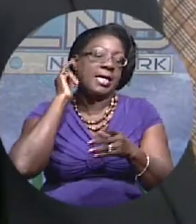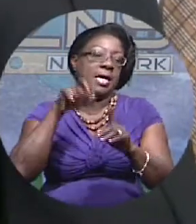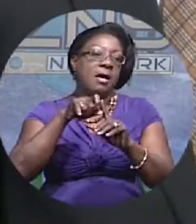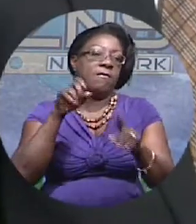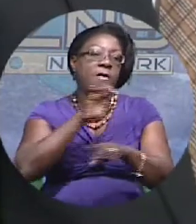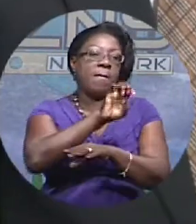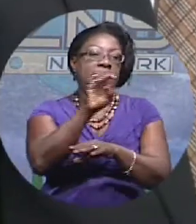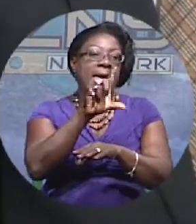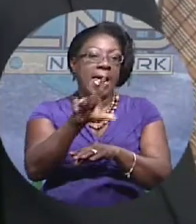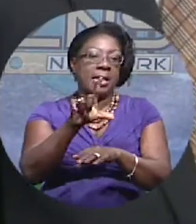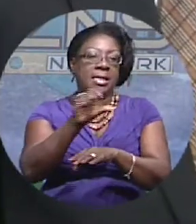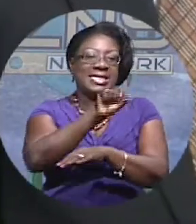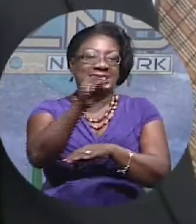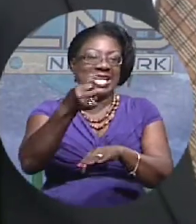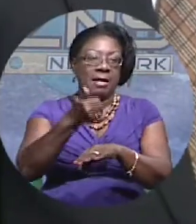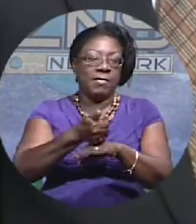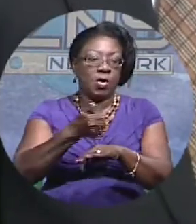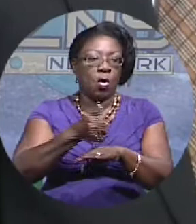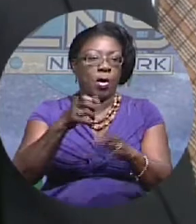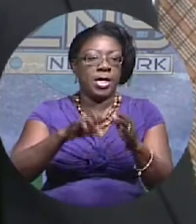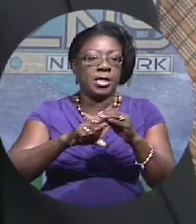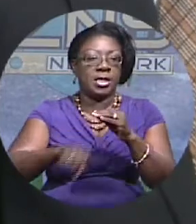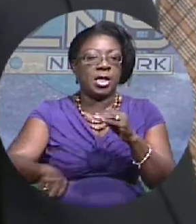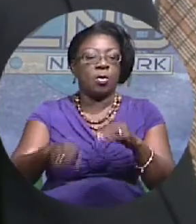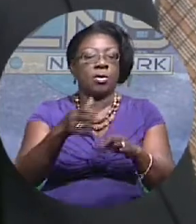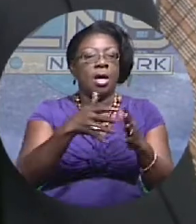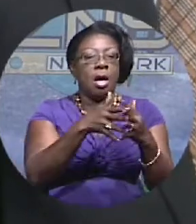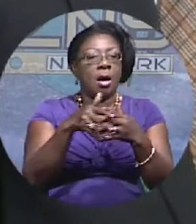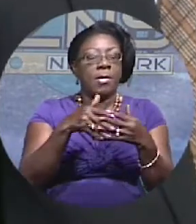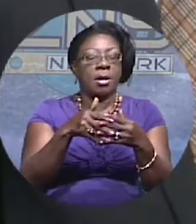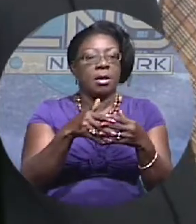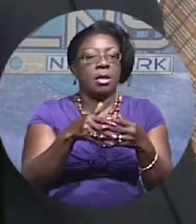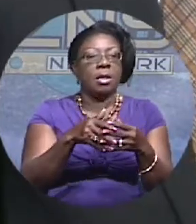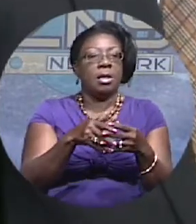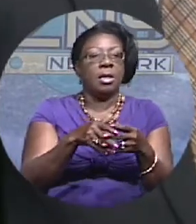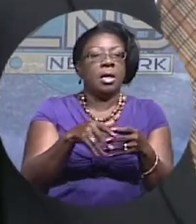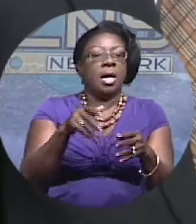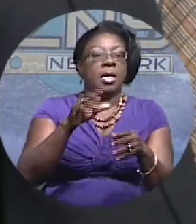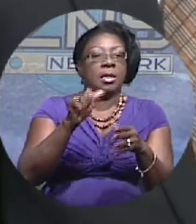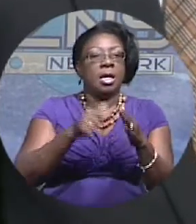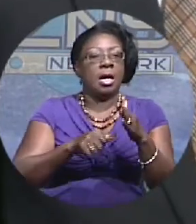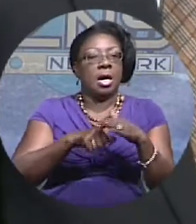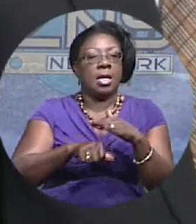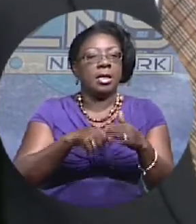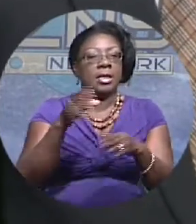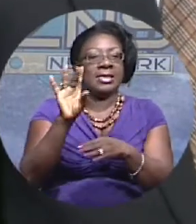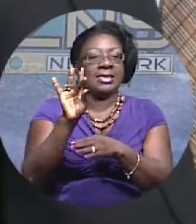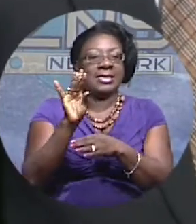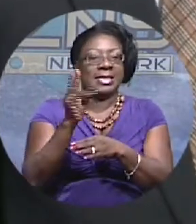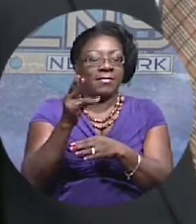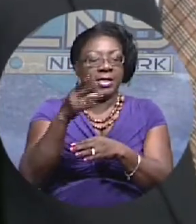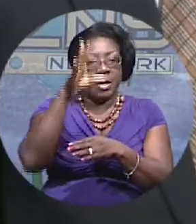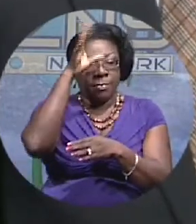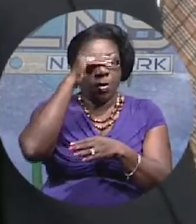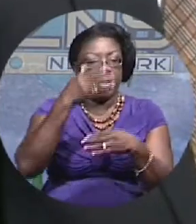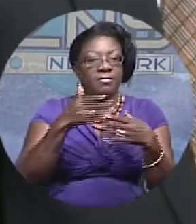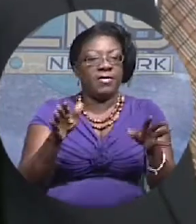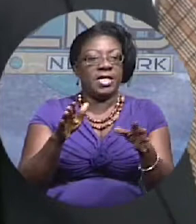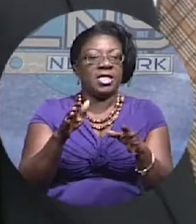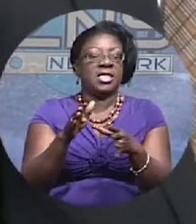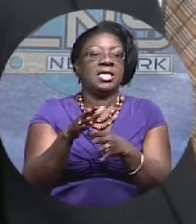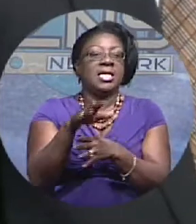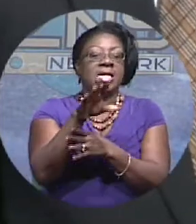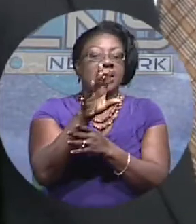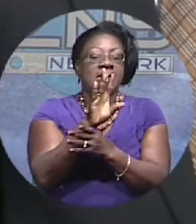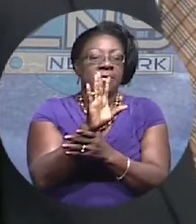they won't be traveling to the FIBA Americas Championship. As for our under-17 boys, they finished 5th at their portion of the Central Basket earlier this summer, and